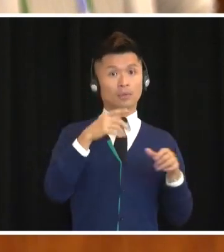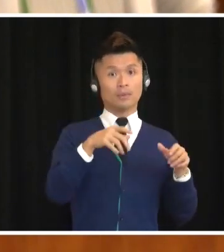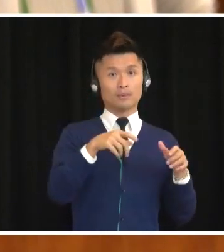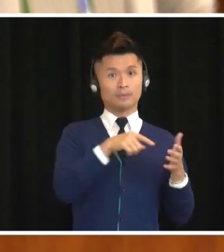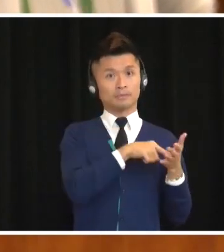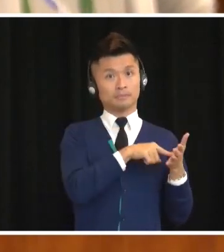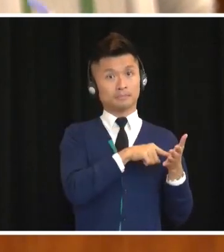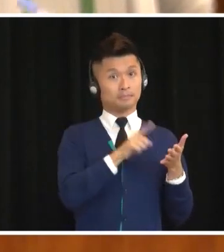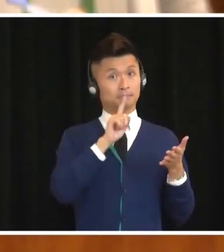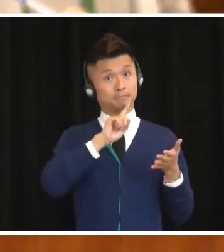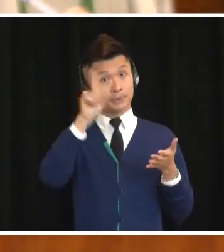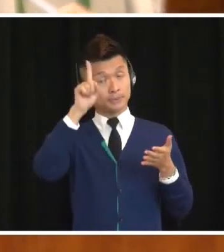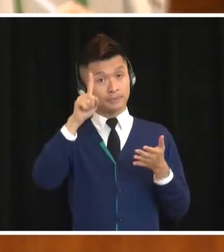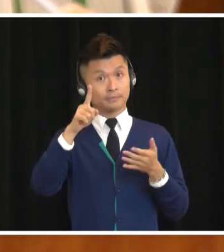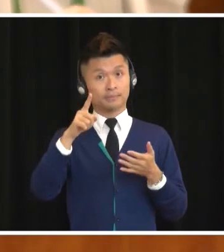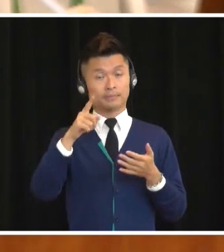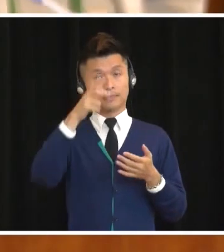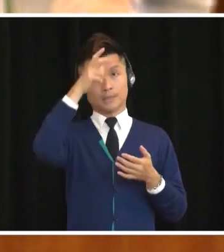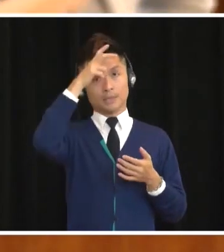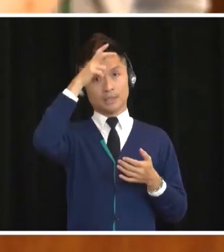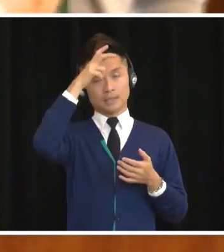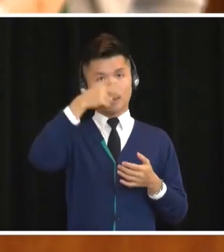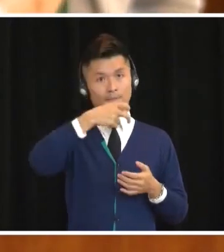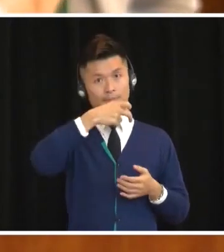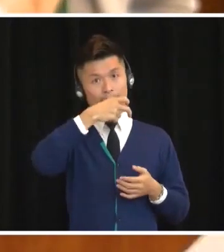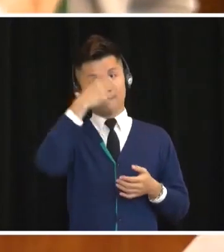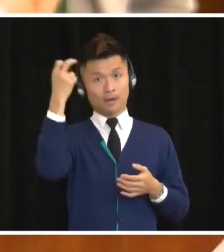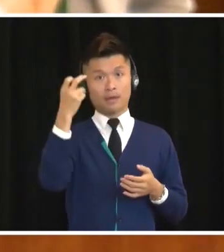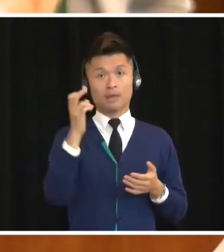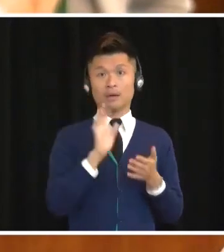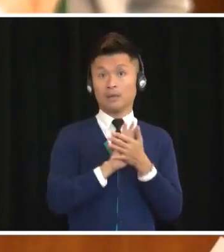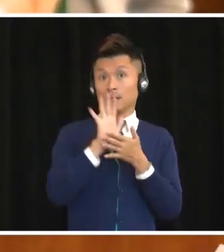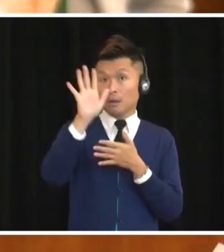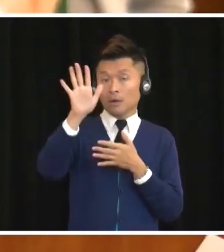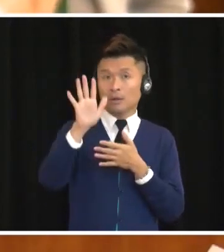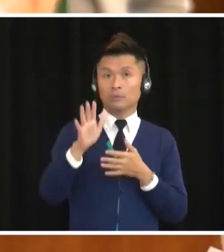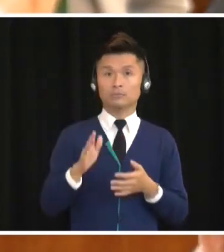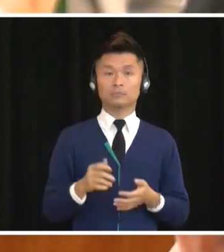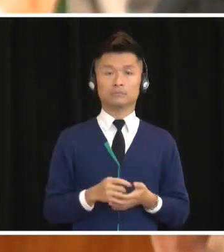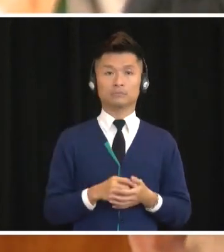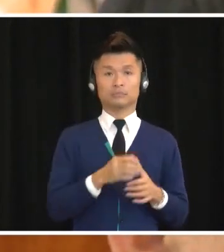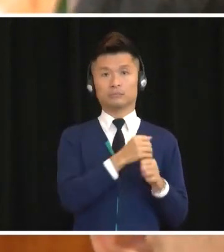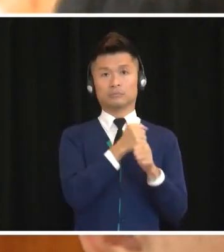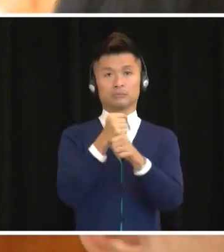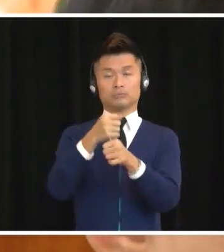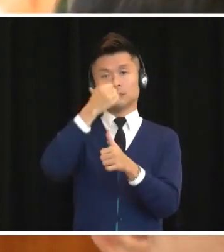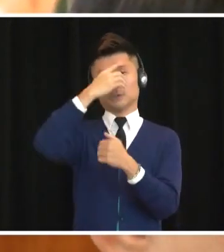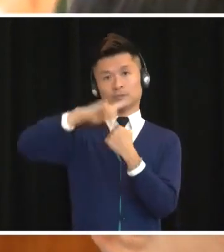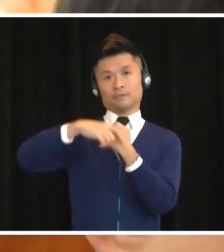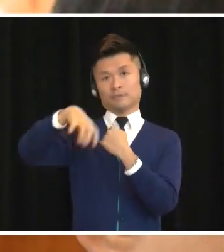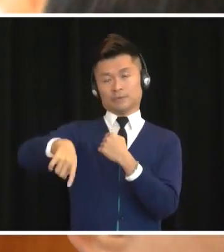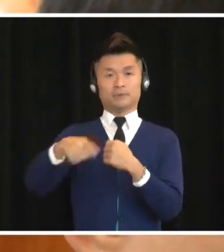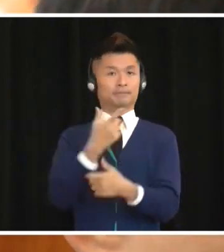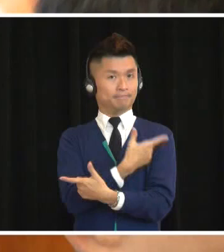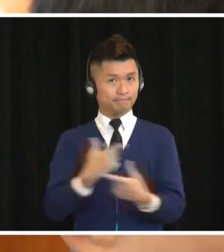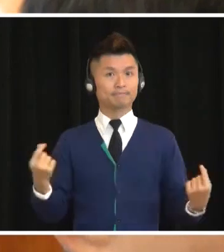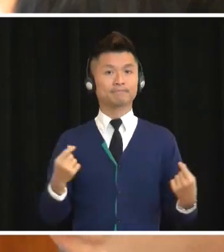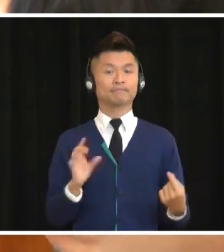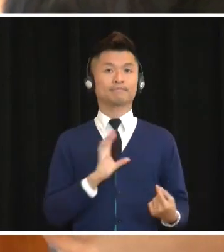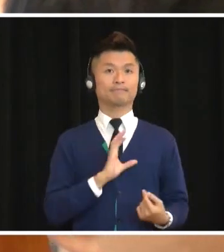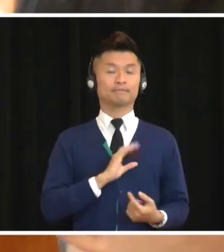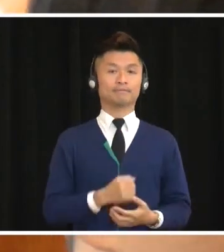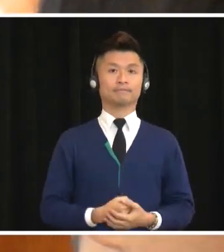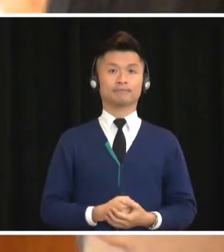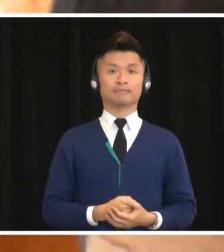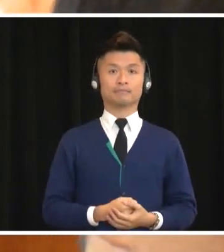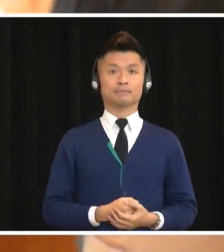such a decision when the case is discovered by the police. This case has to be